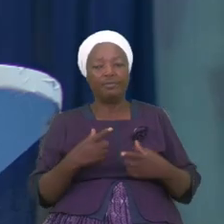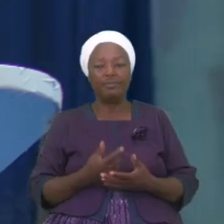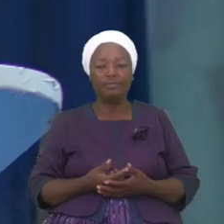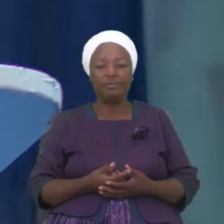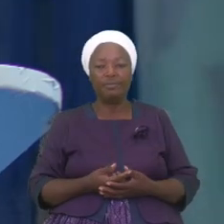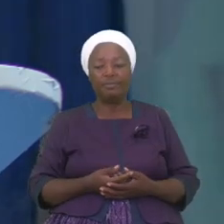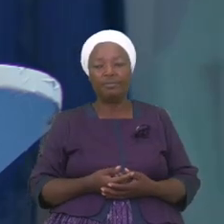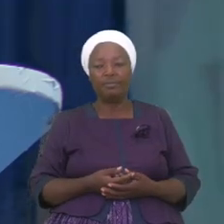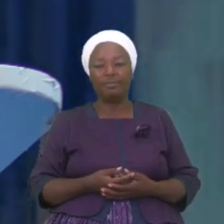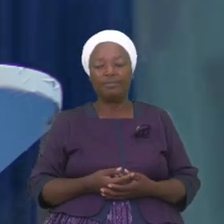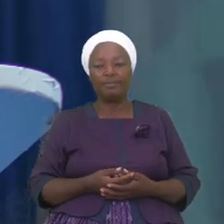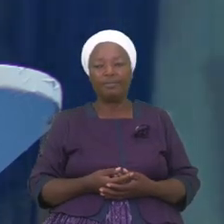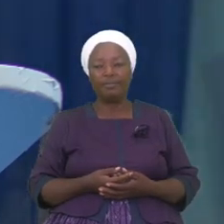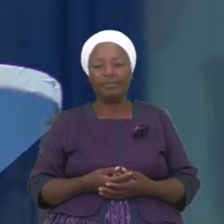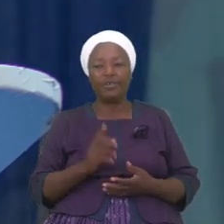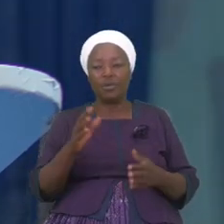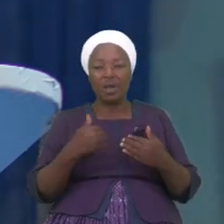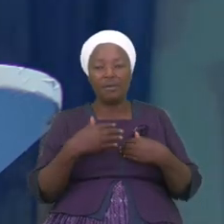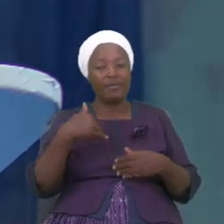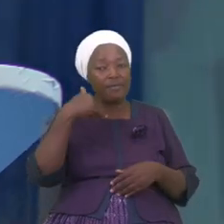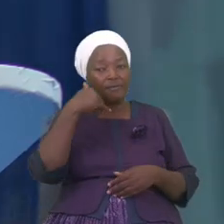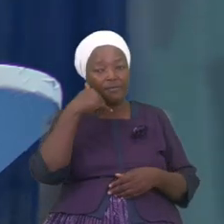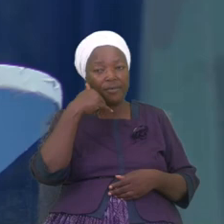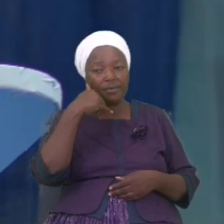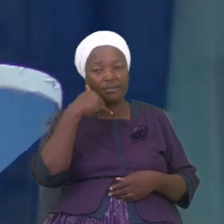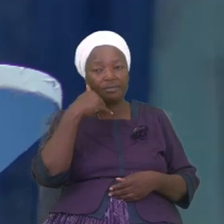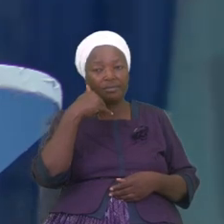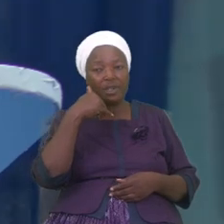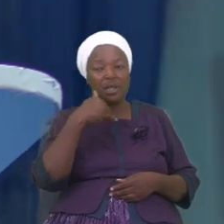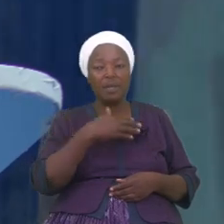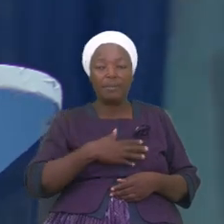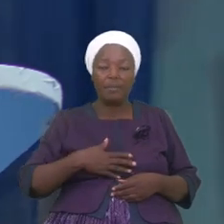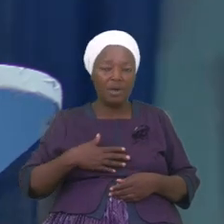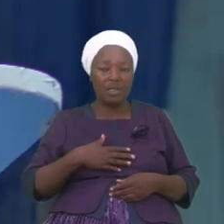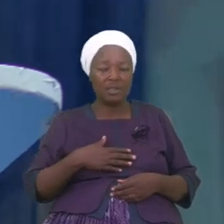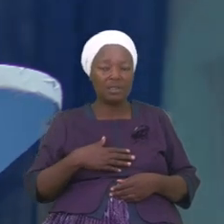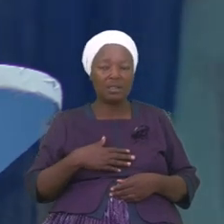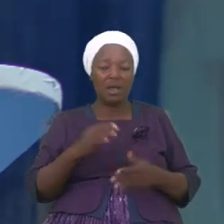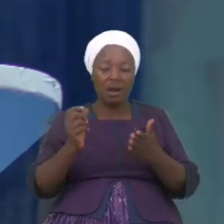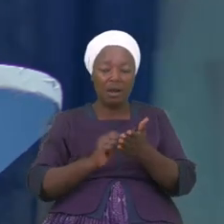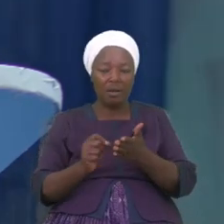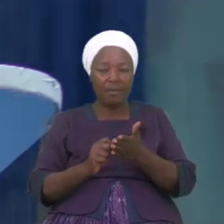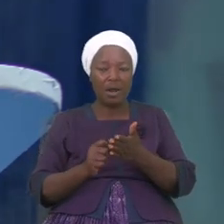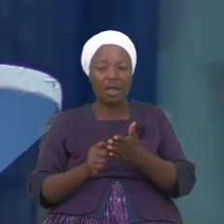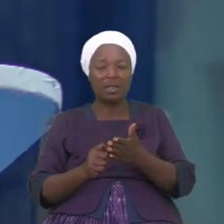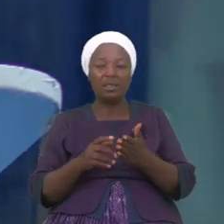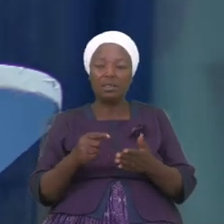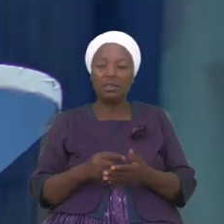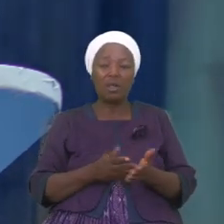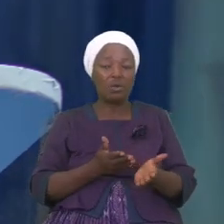If you have a phone, count that the digits are 11. Let's be fast so